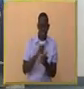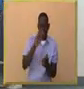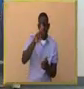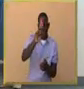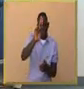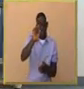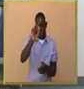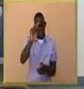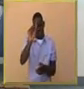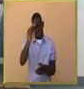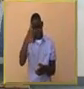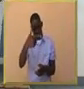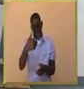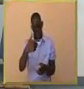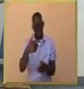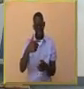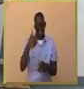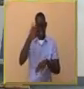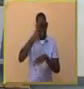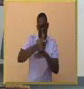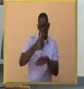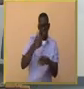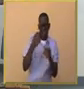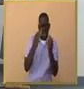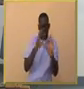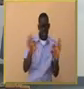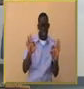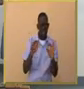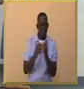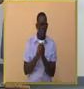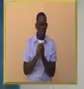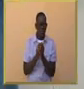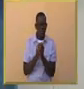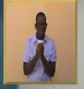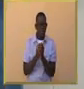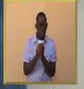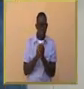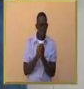will help manage the independence process,